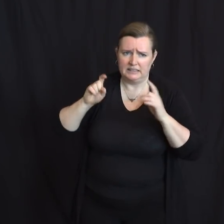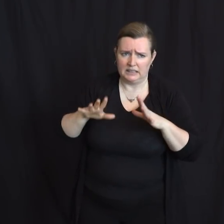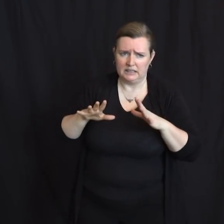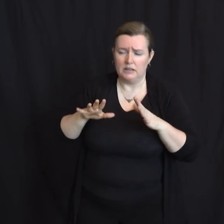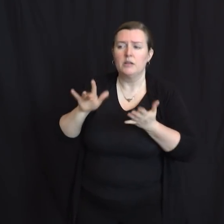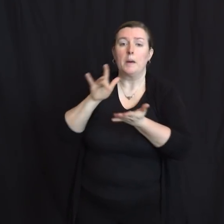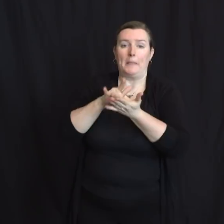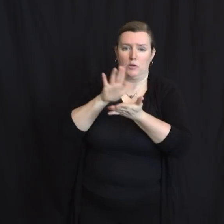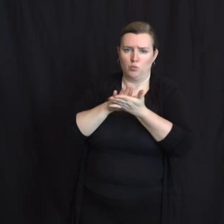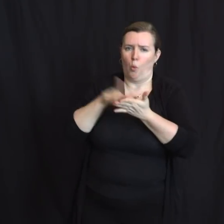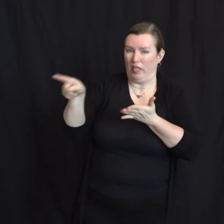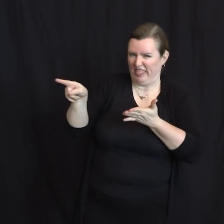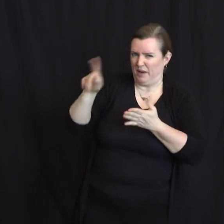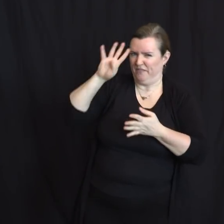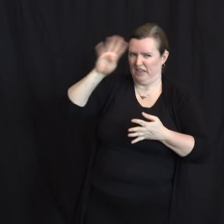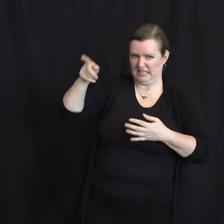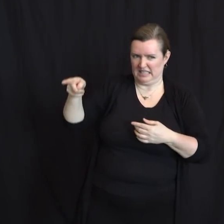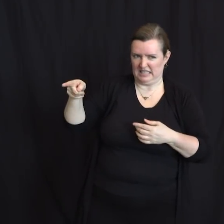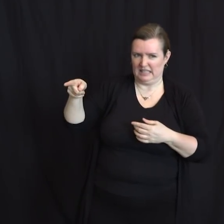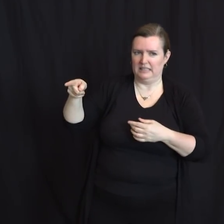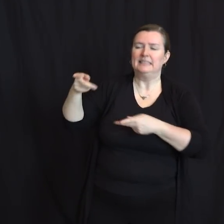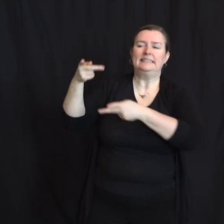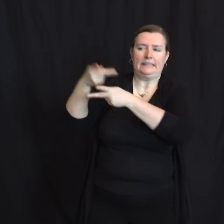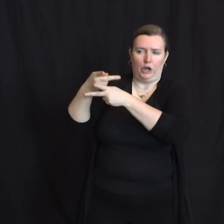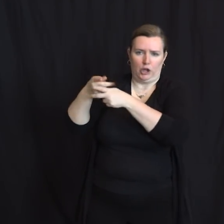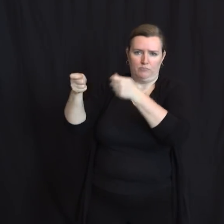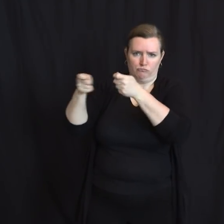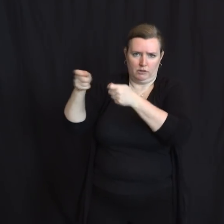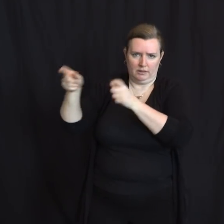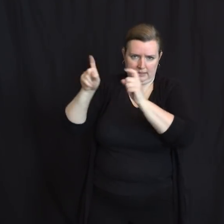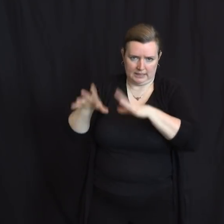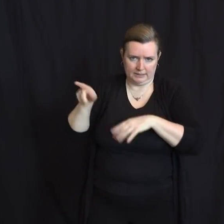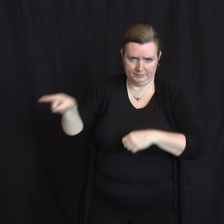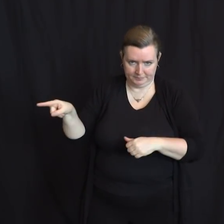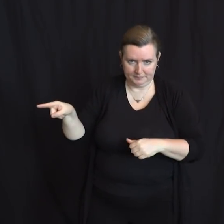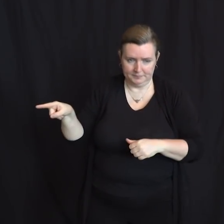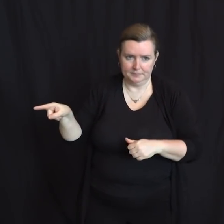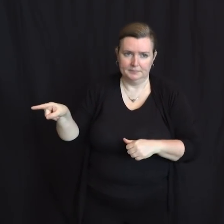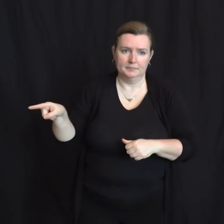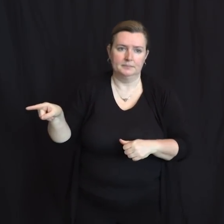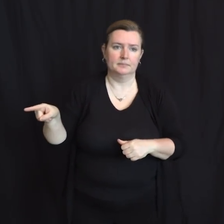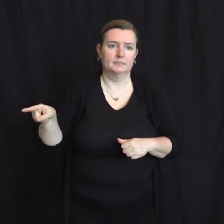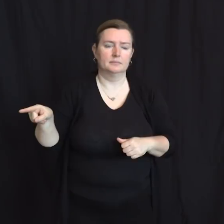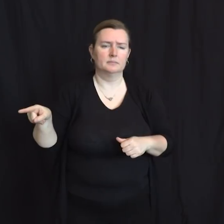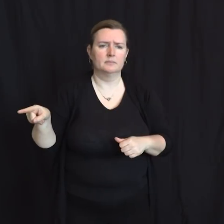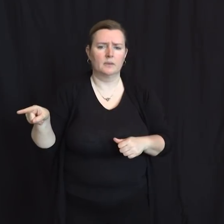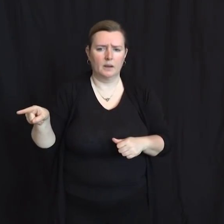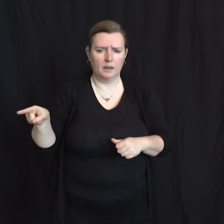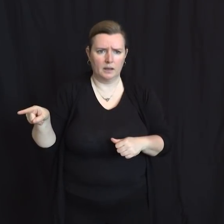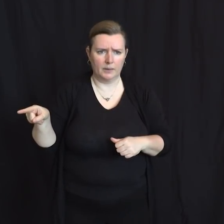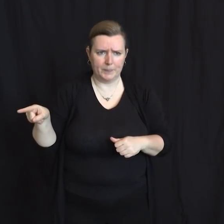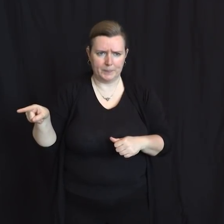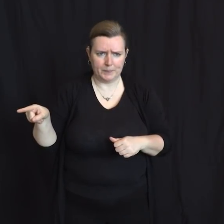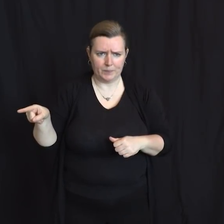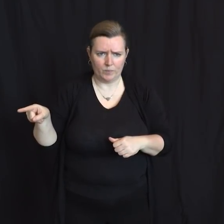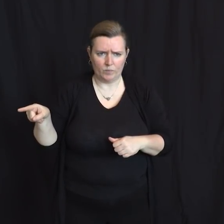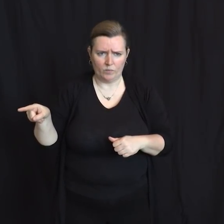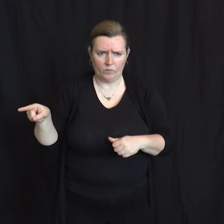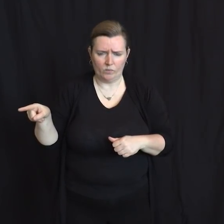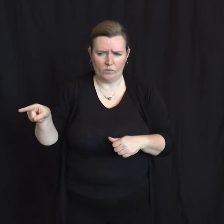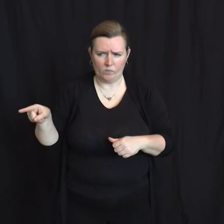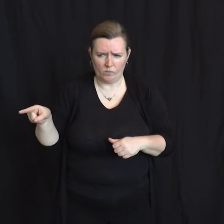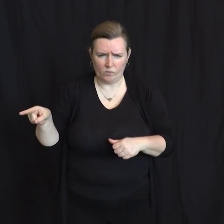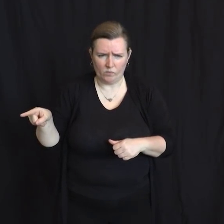point-of-care test and is fantastic. And also fantastic, Jay Tishfield and Andy Brook, who are UCDR, that are part